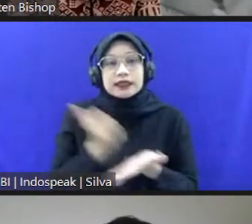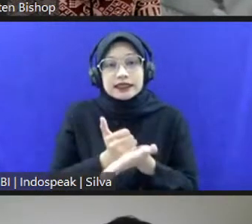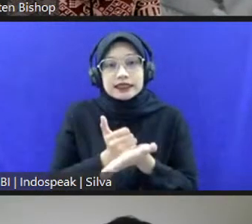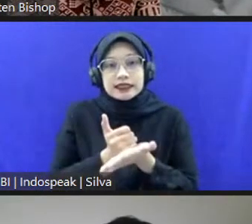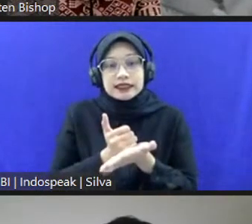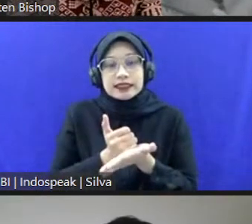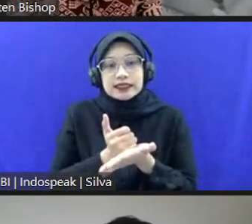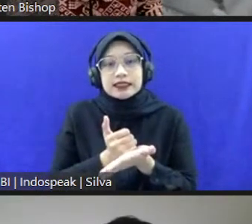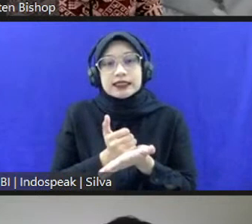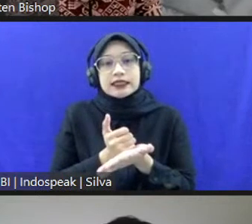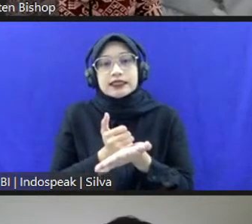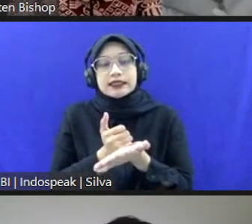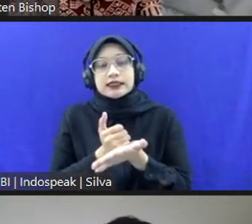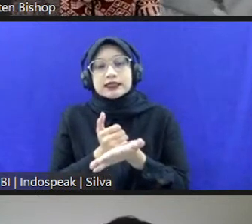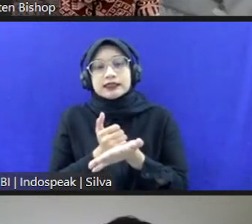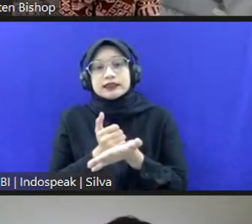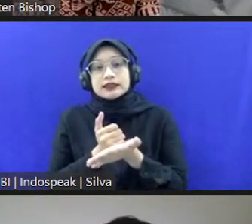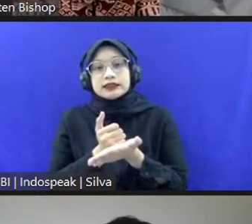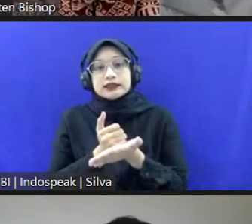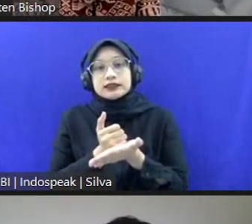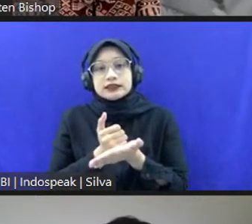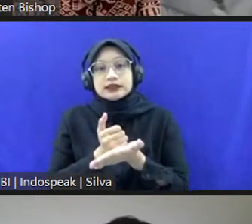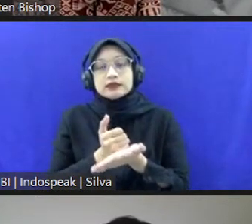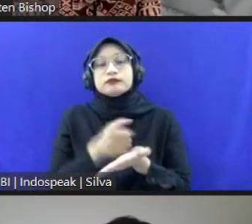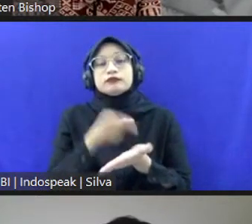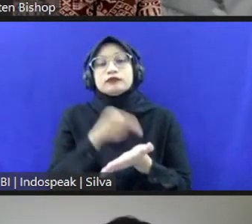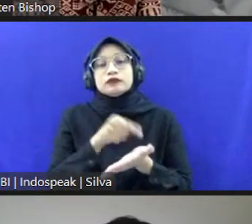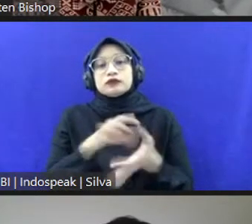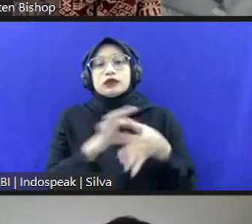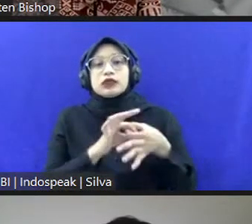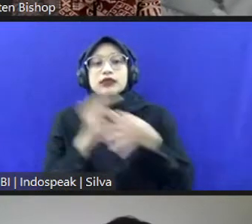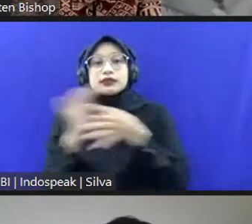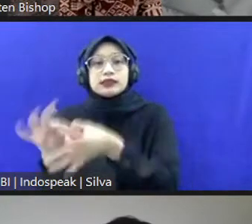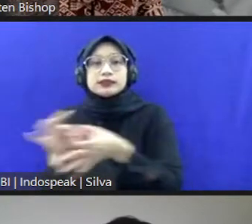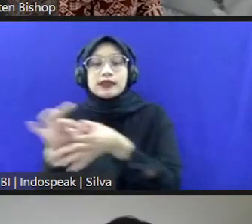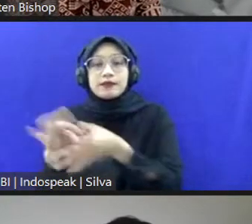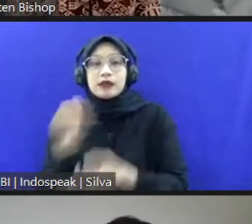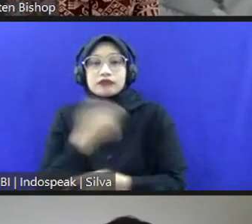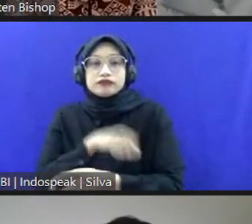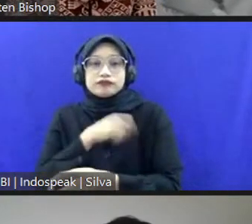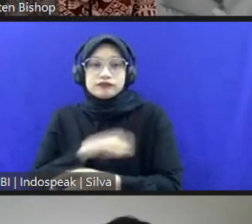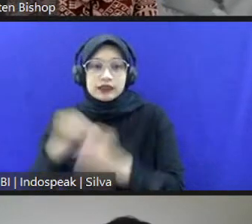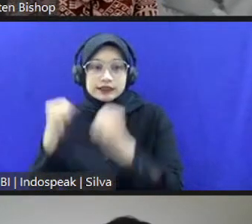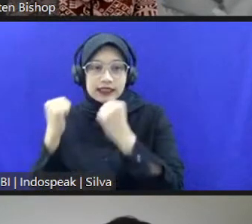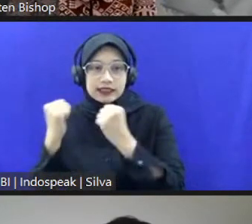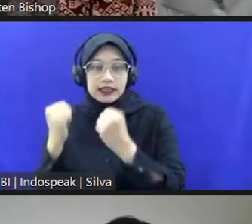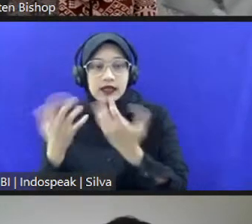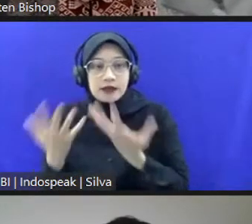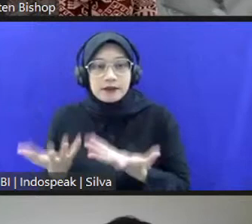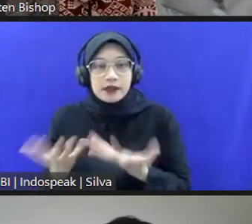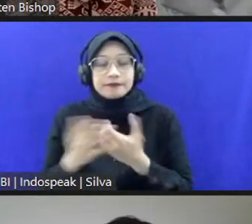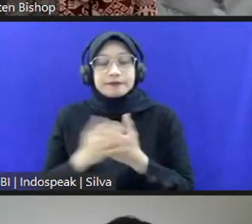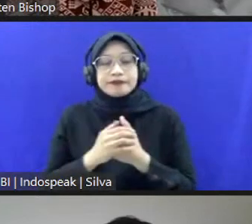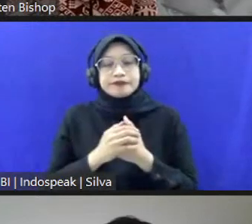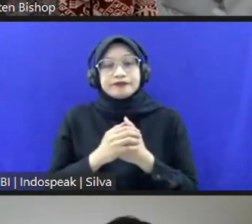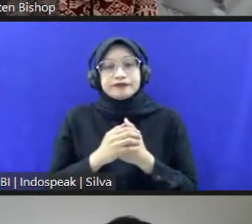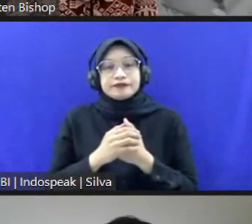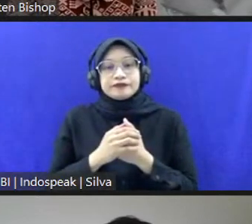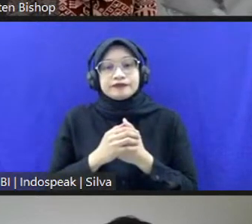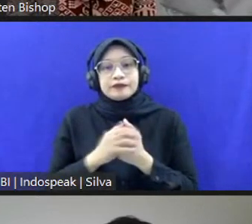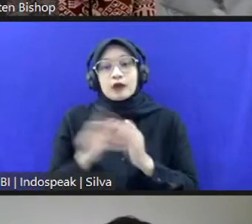Ministry of Research Technology in collaboration with the Ministry of Health, that was before we did